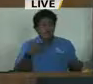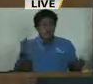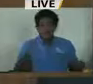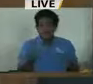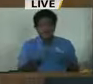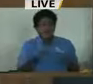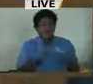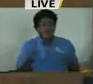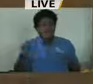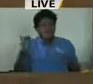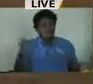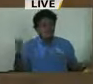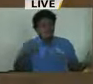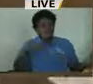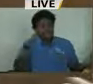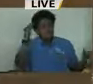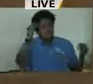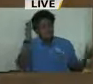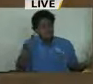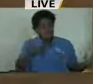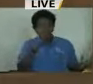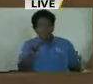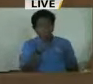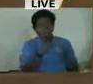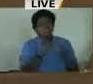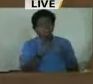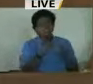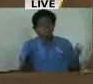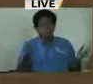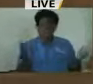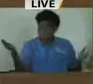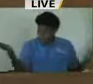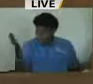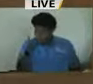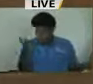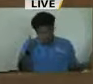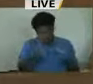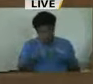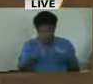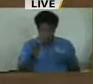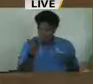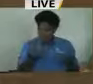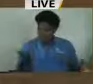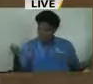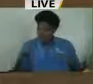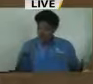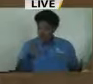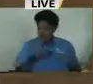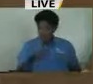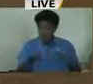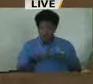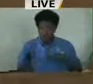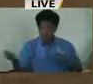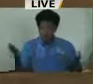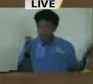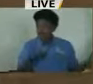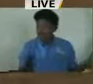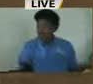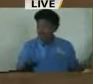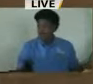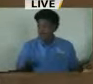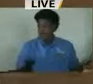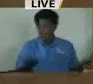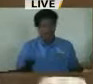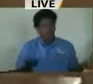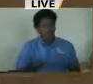So that is what I would say. I'm not speaking in generalities. Bring along. If you have things you want to complain about, bring it here. And let us debate